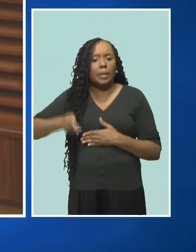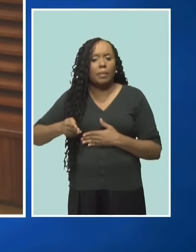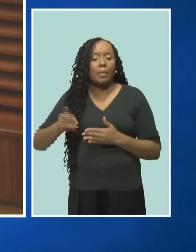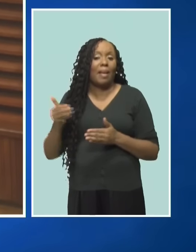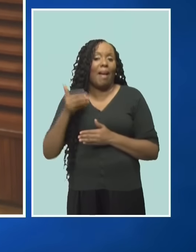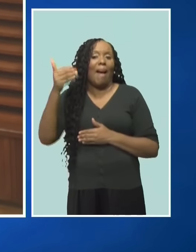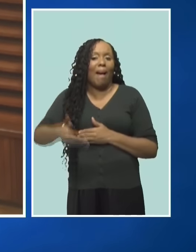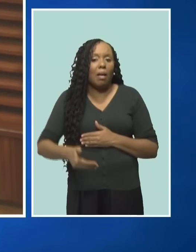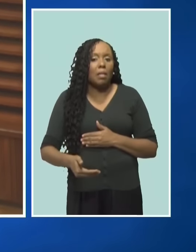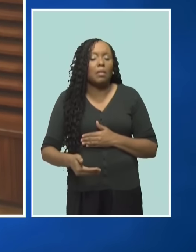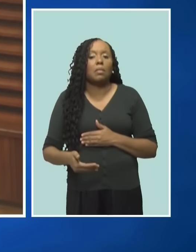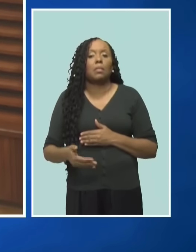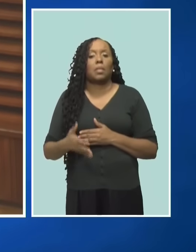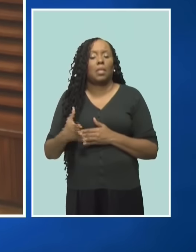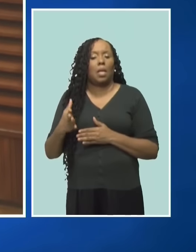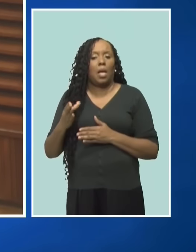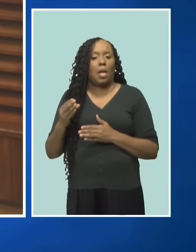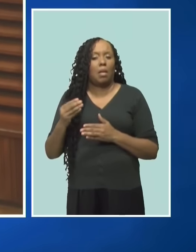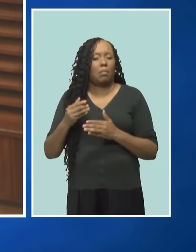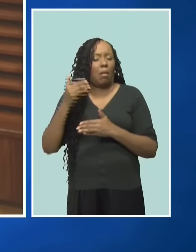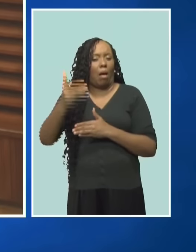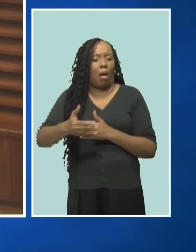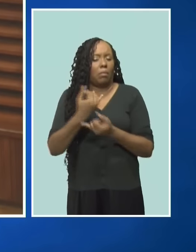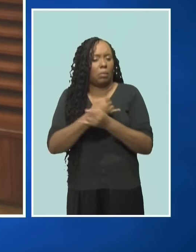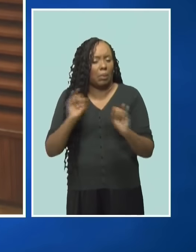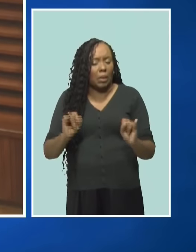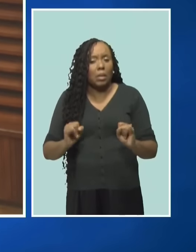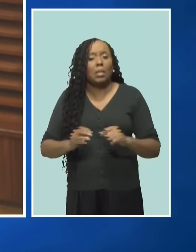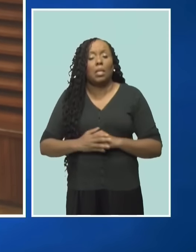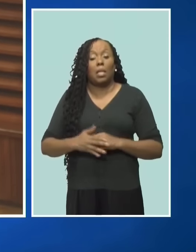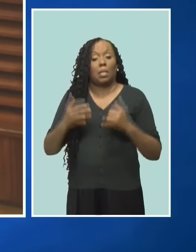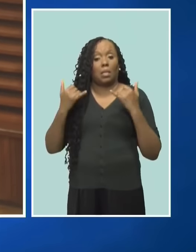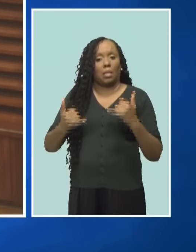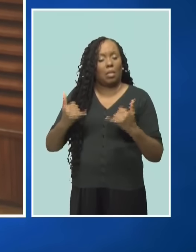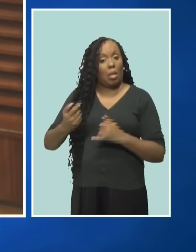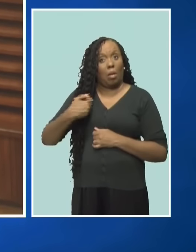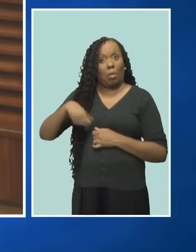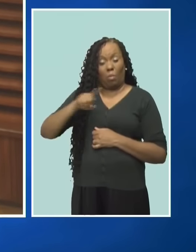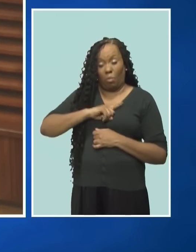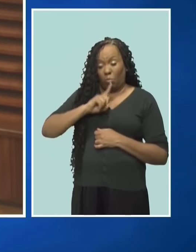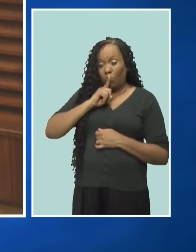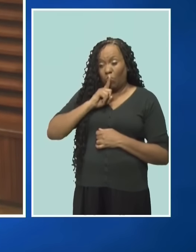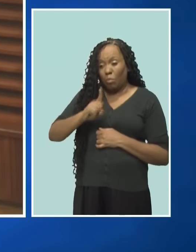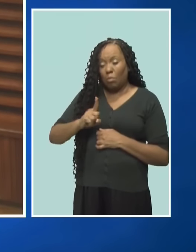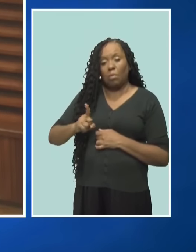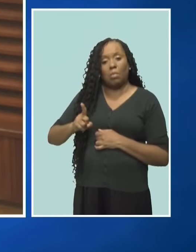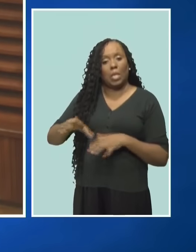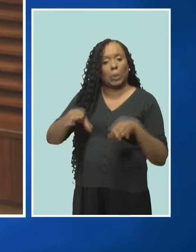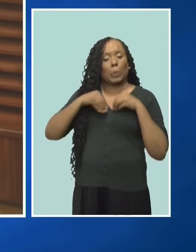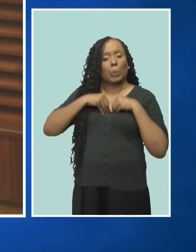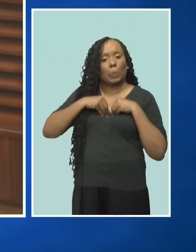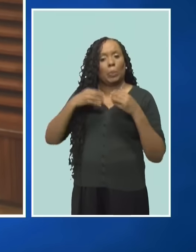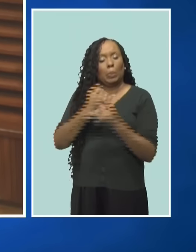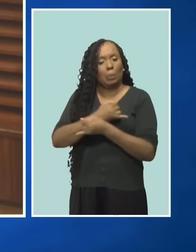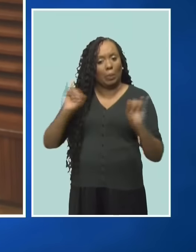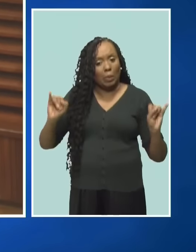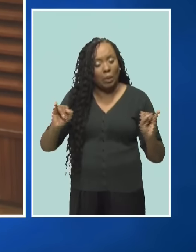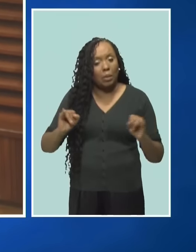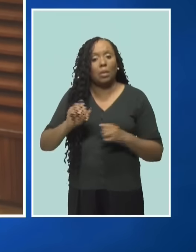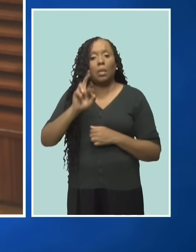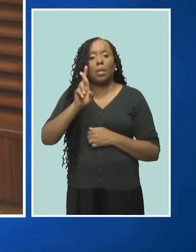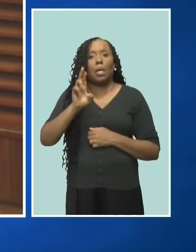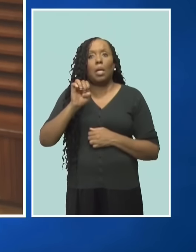reform, post-independence law reform. And now we are our own, we are a republic, having